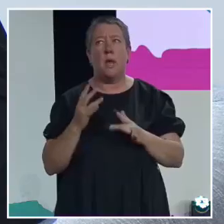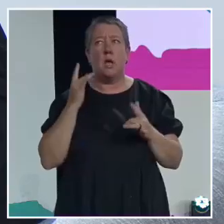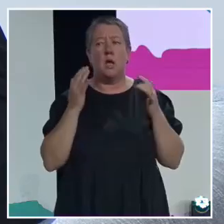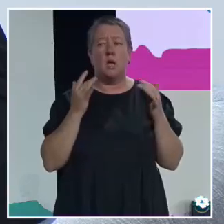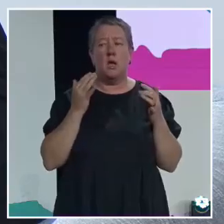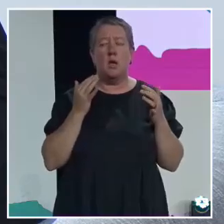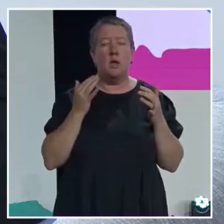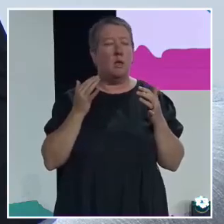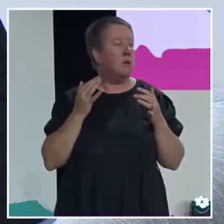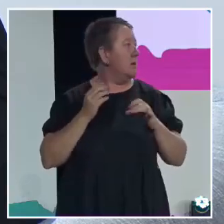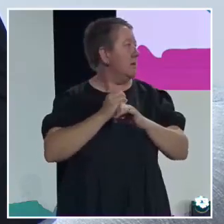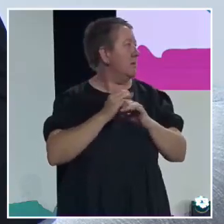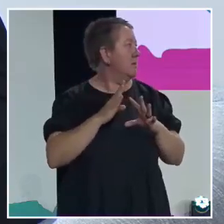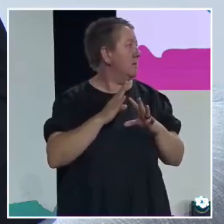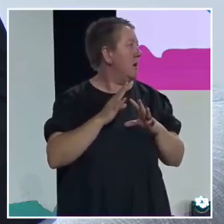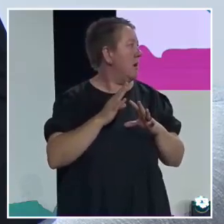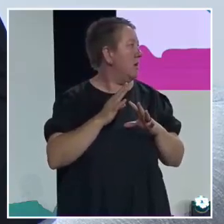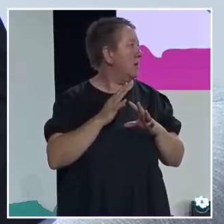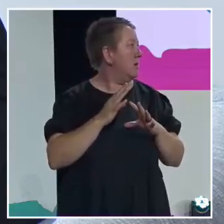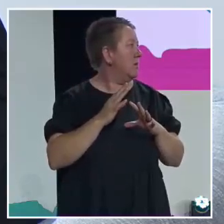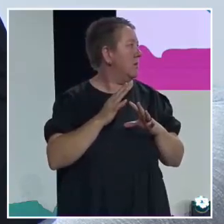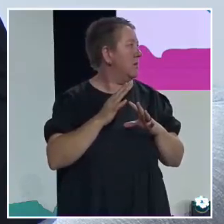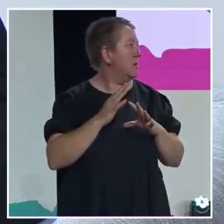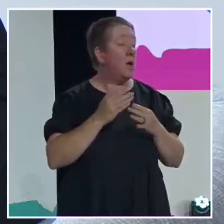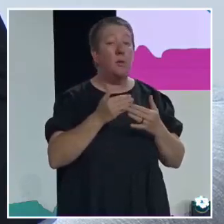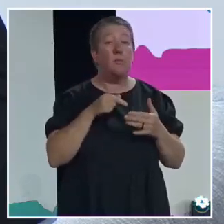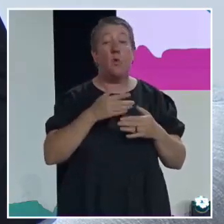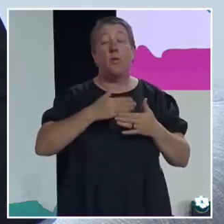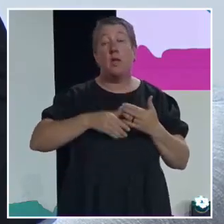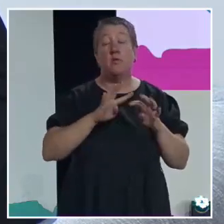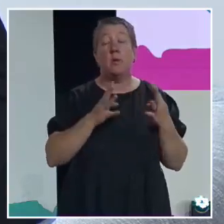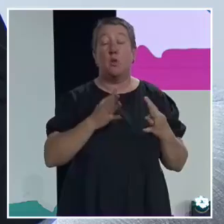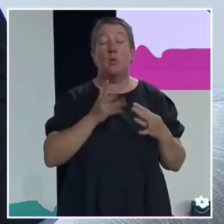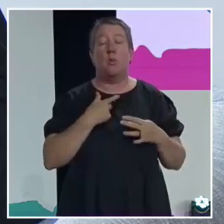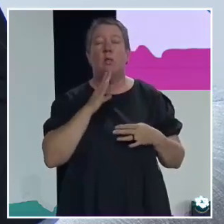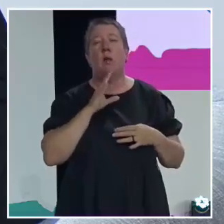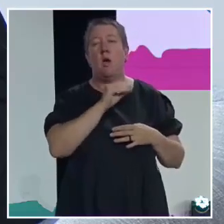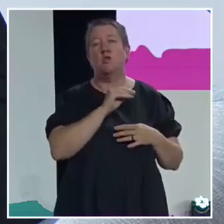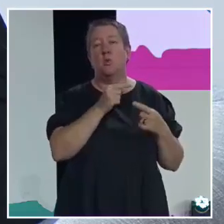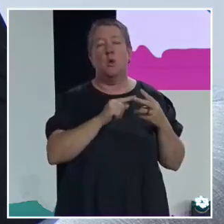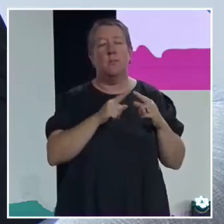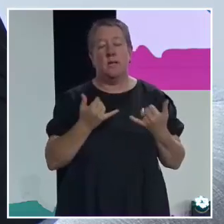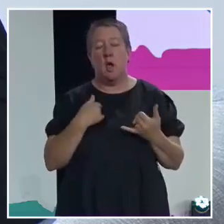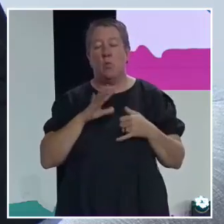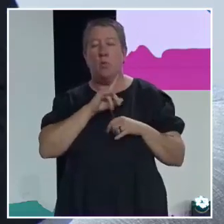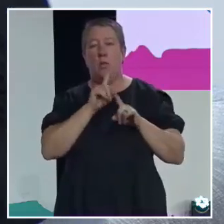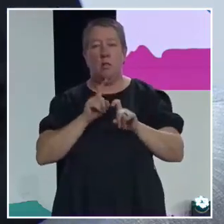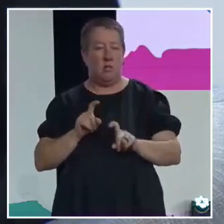or stabbed in the back. You'll be asked to do that before the end of this panel. But now we're moving to the second round of questions, and Jia-Jun, you